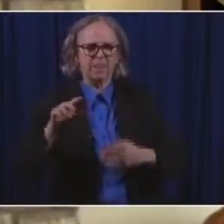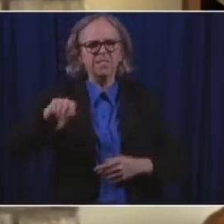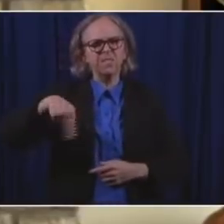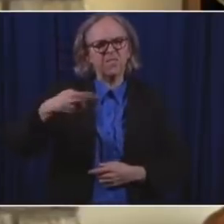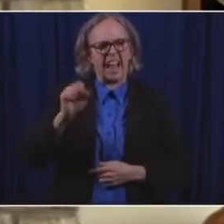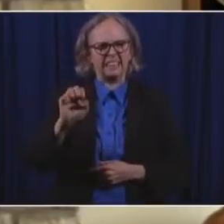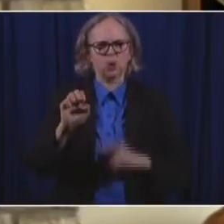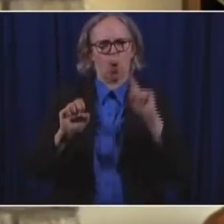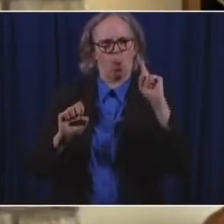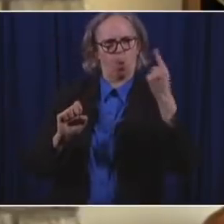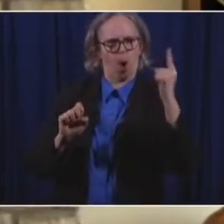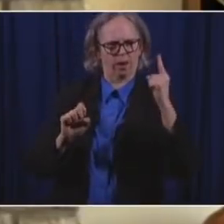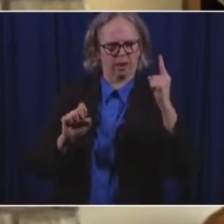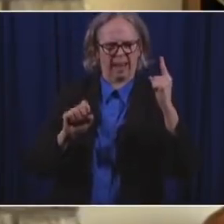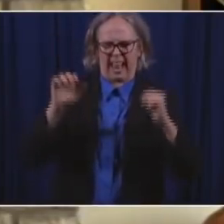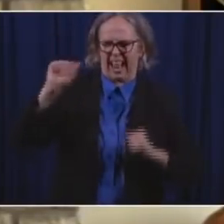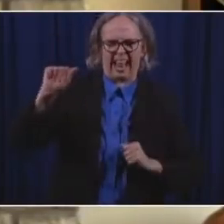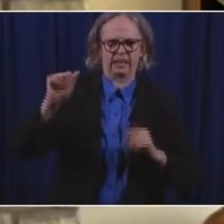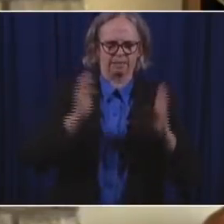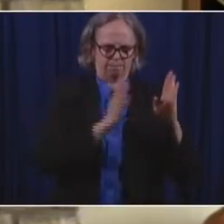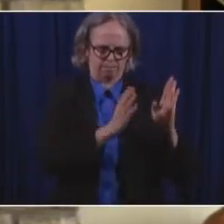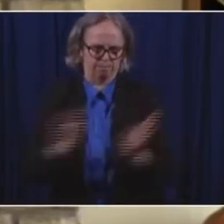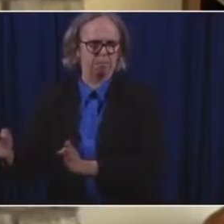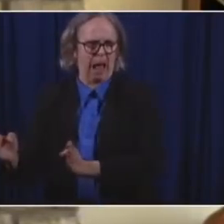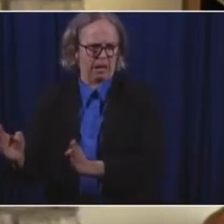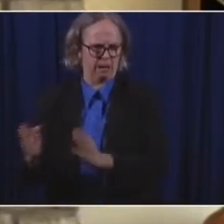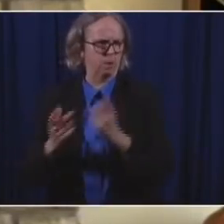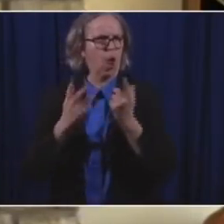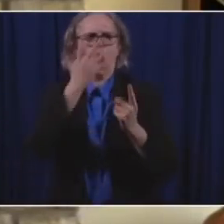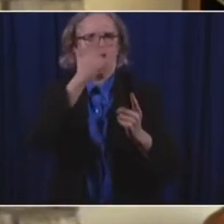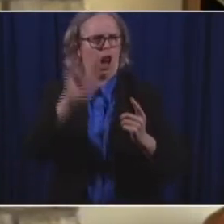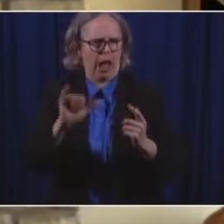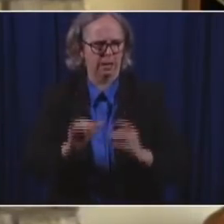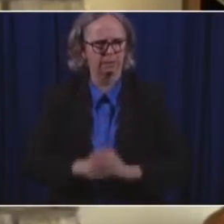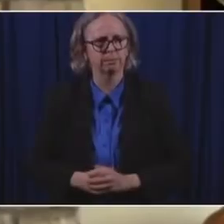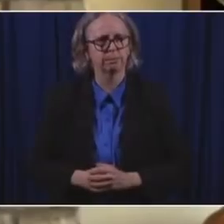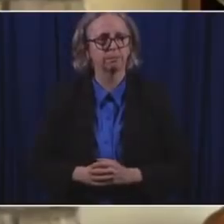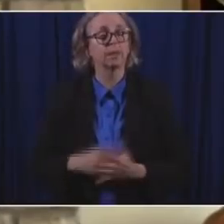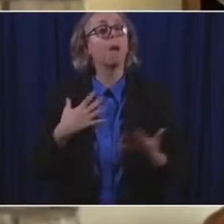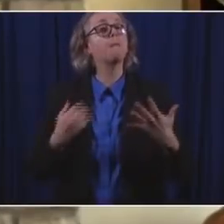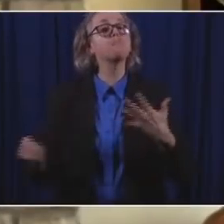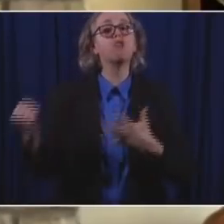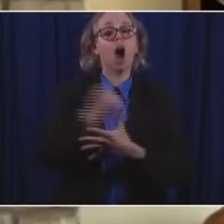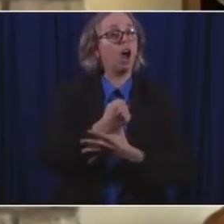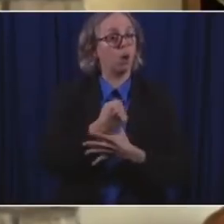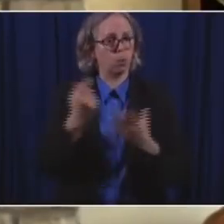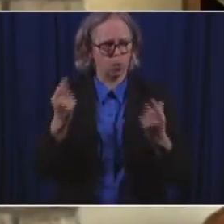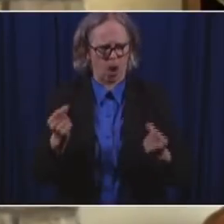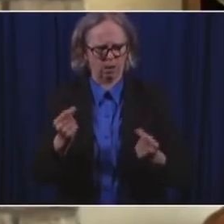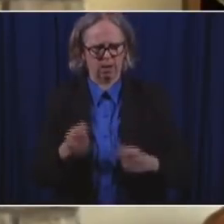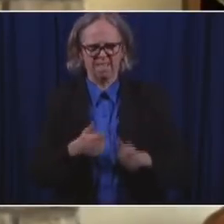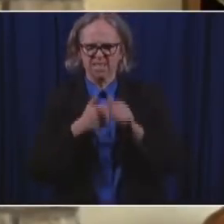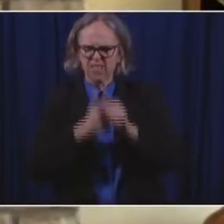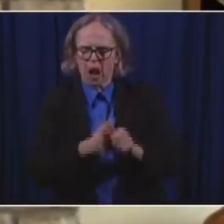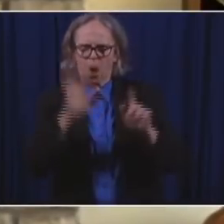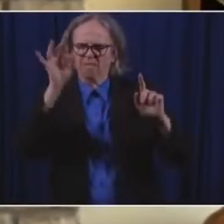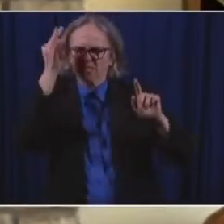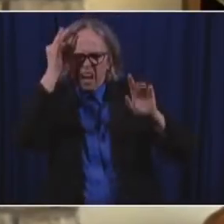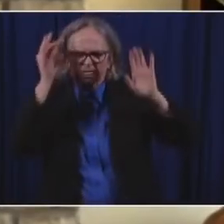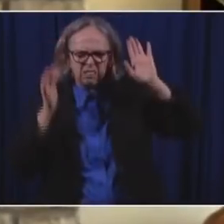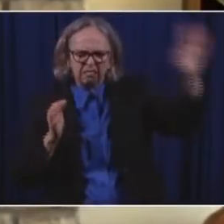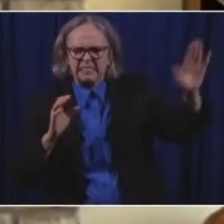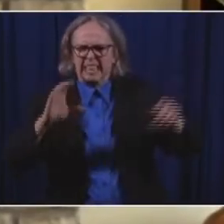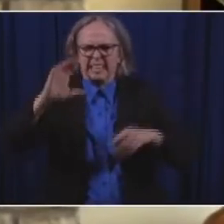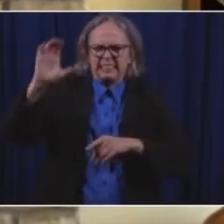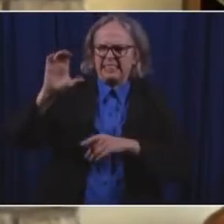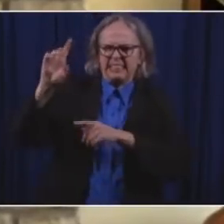The priorities that we have set are consistent with the priorities that have been given by the CDC. And